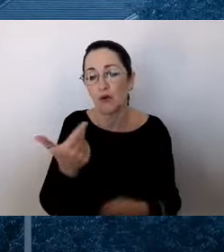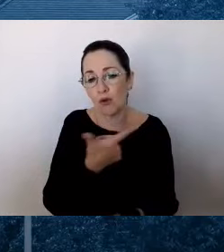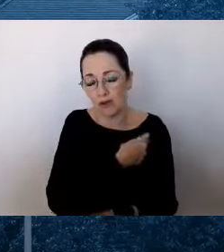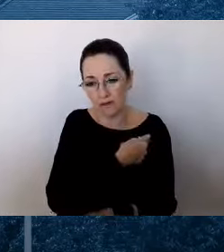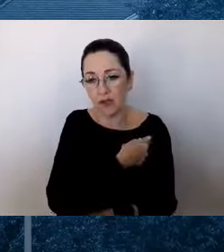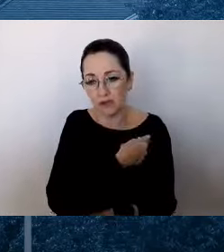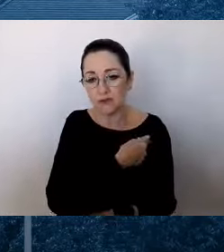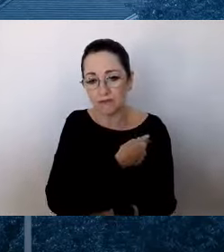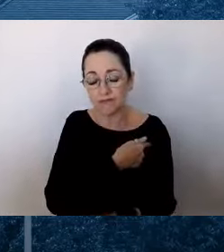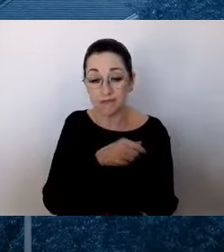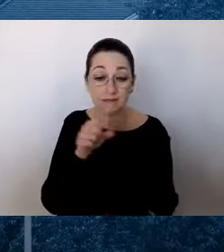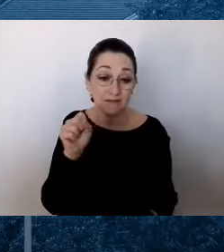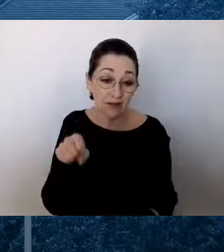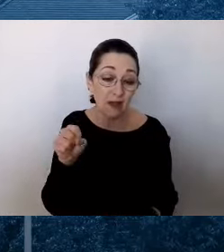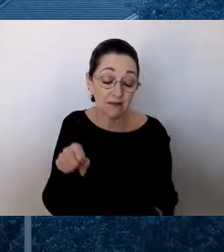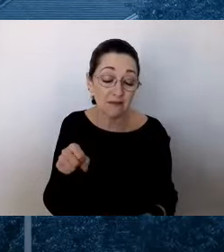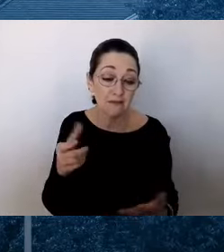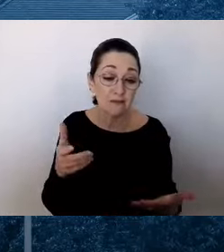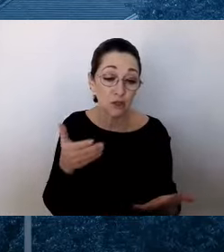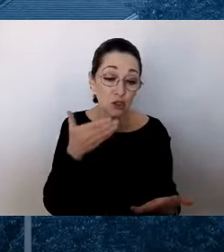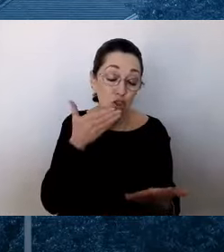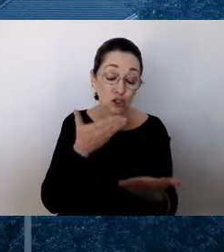progress with vaccination, I mean,